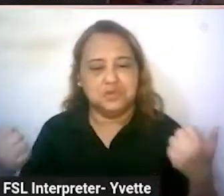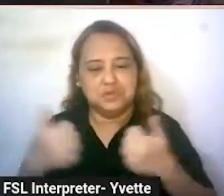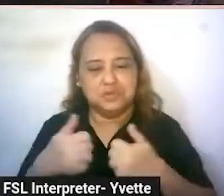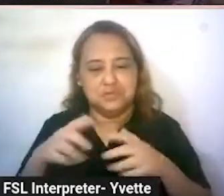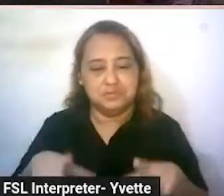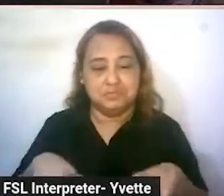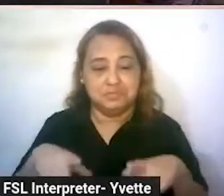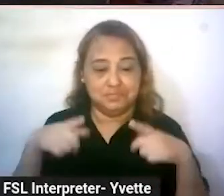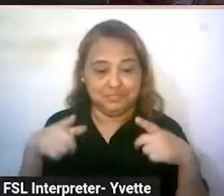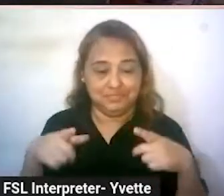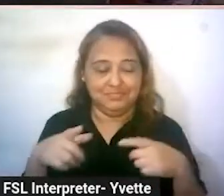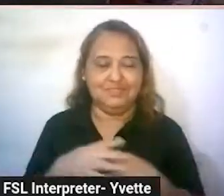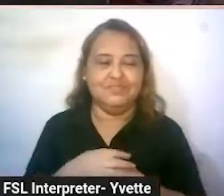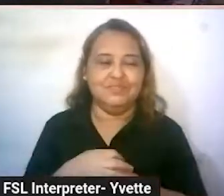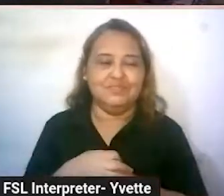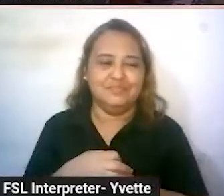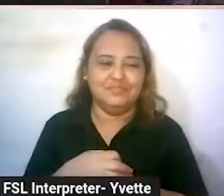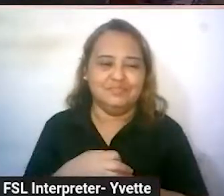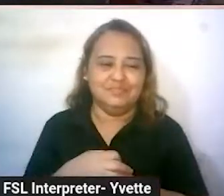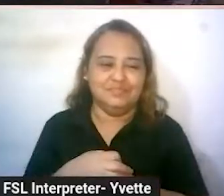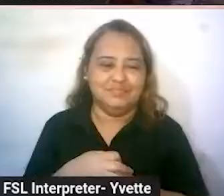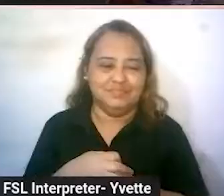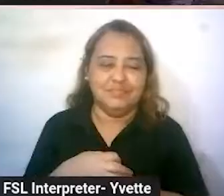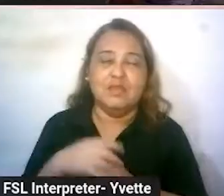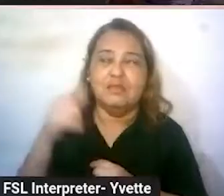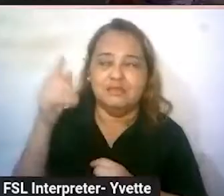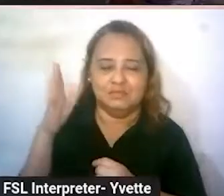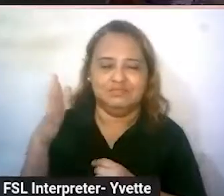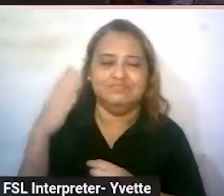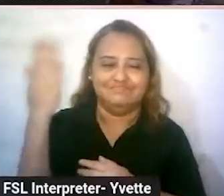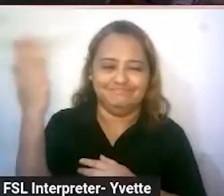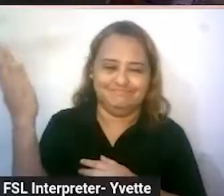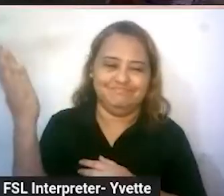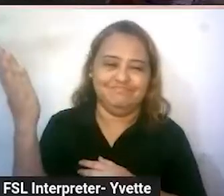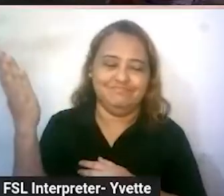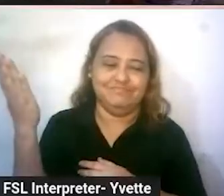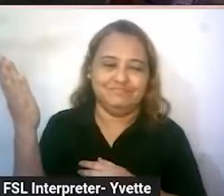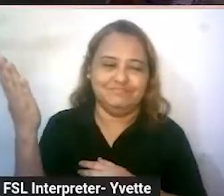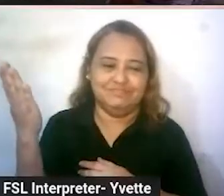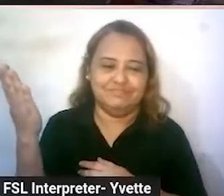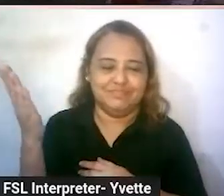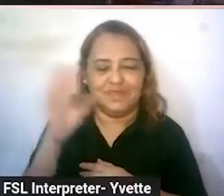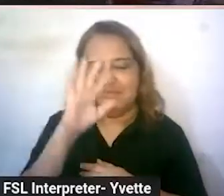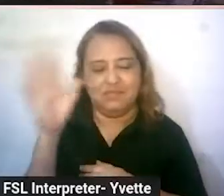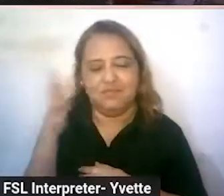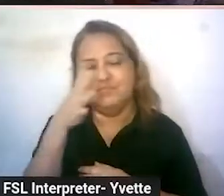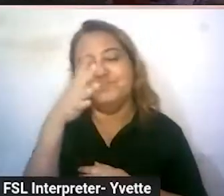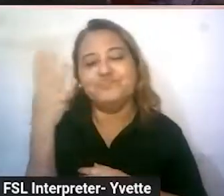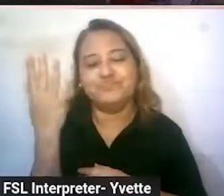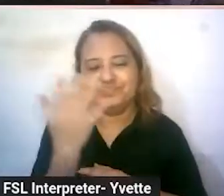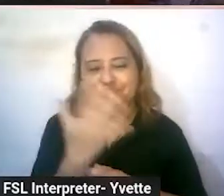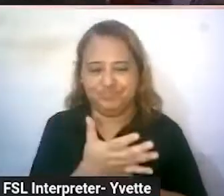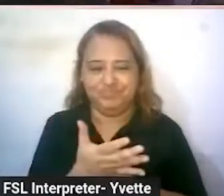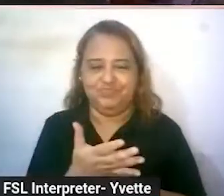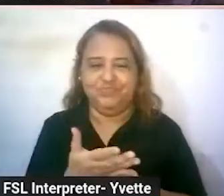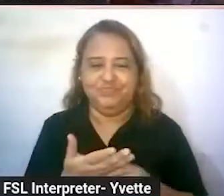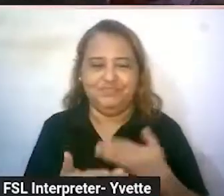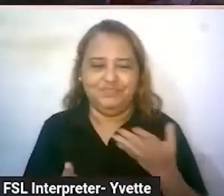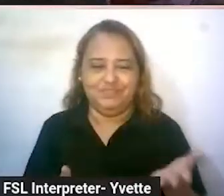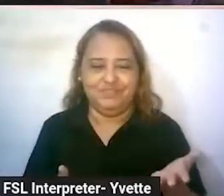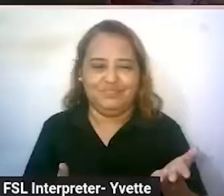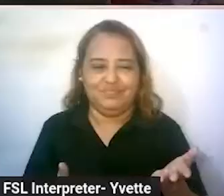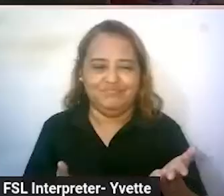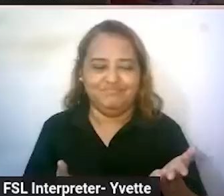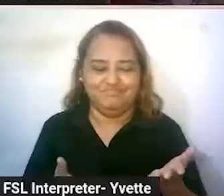life, the Lord is still there. He will never forsake you. And I attest to